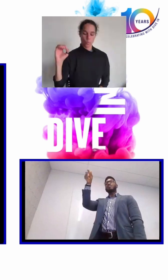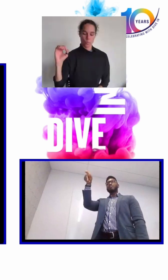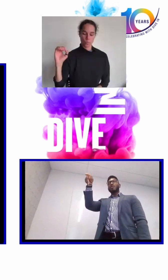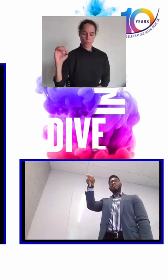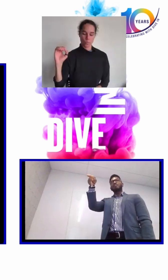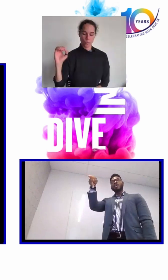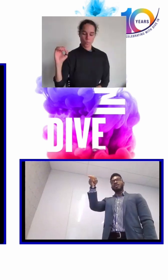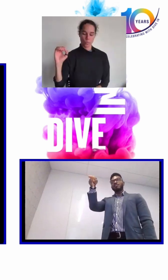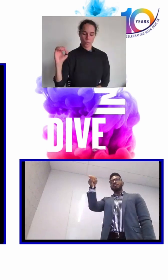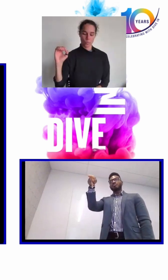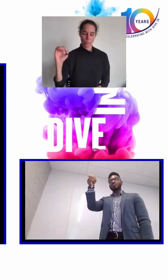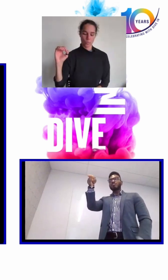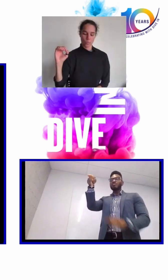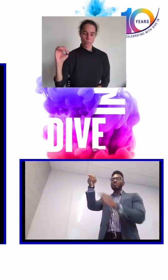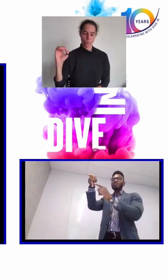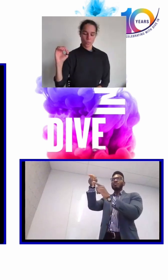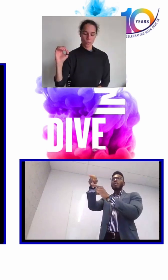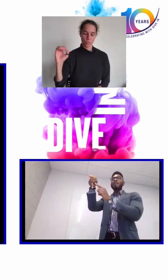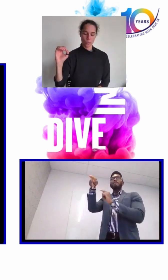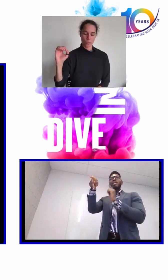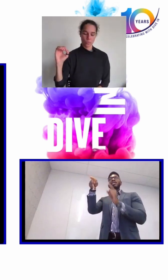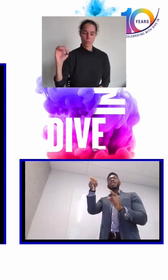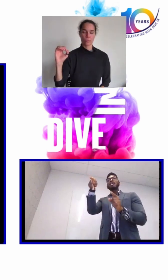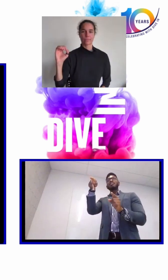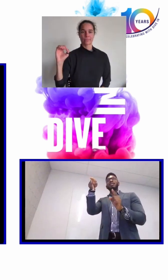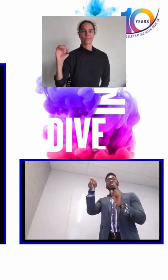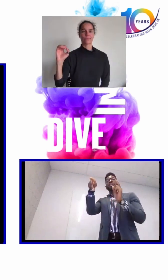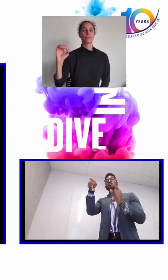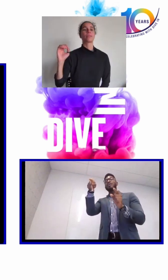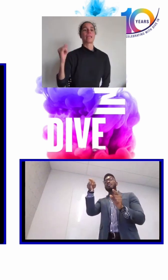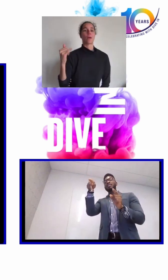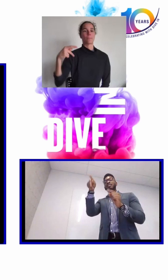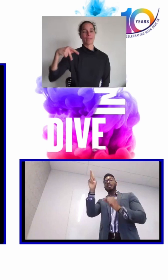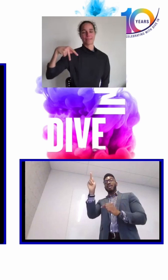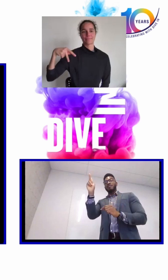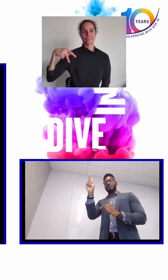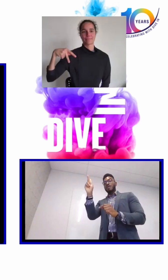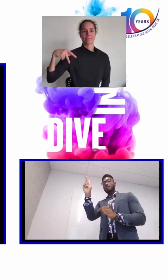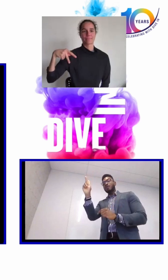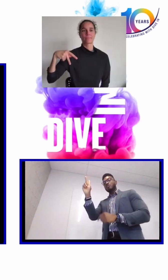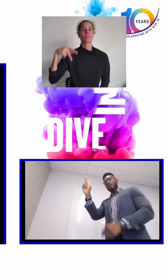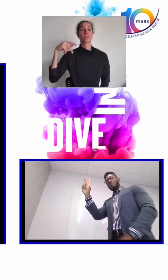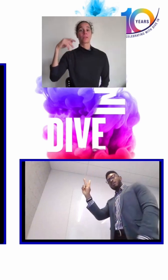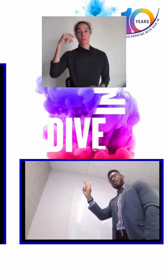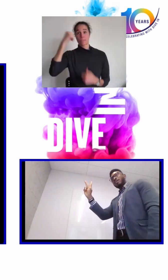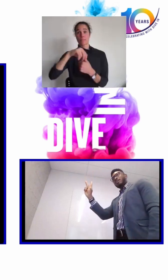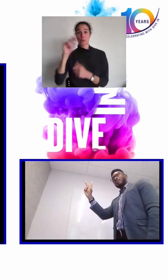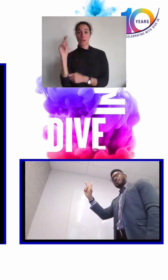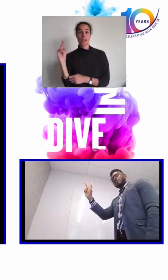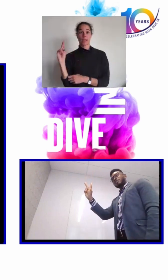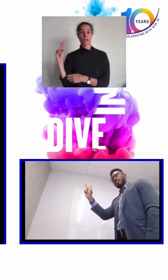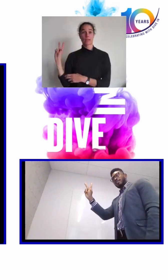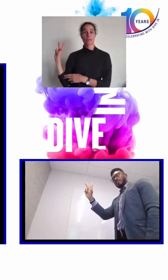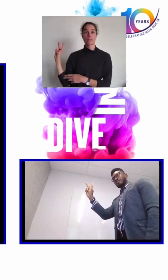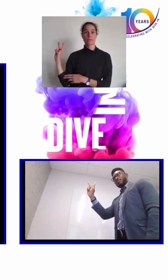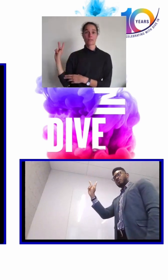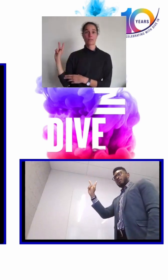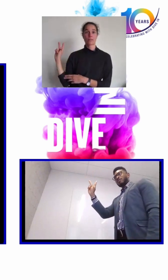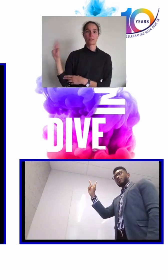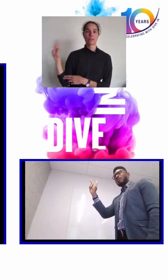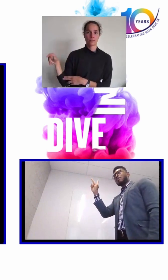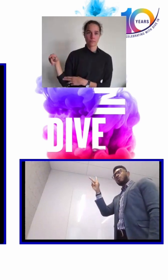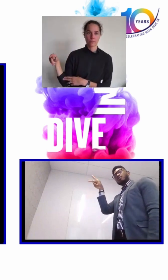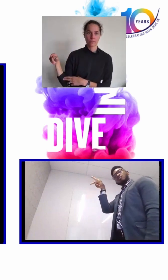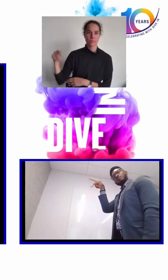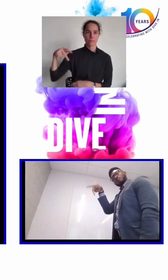Then we have P. P is an inverted K. Remember, we have our K like this